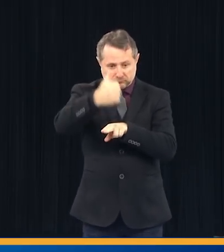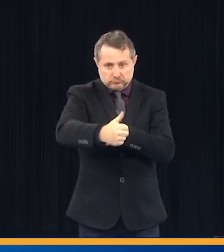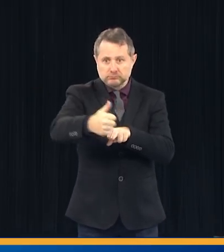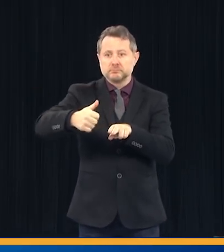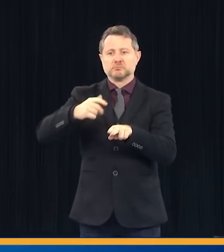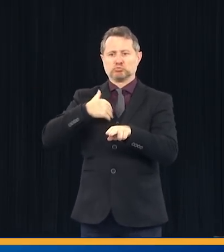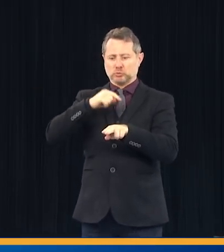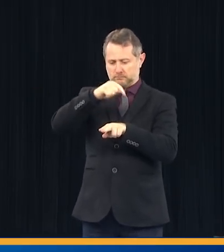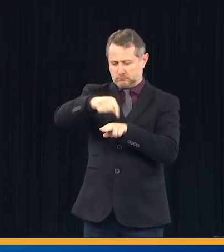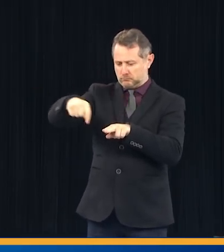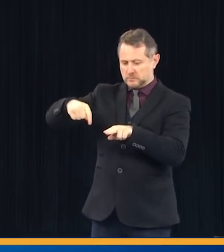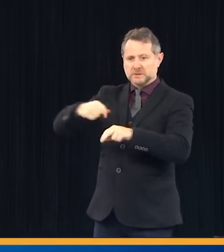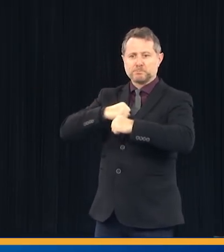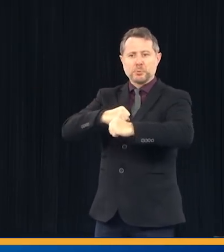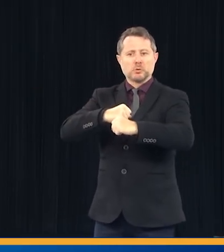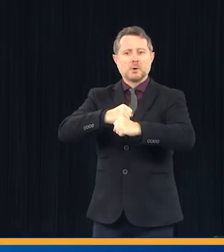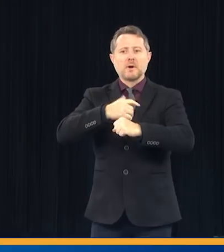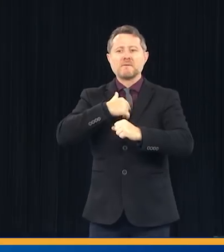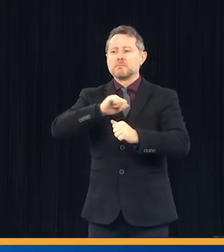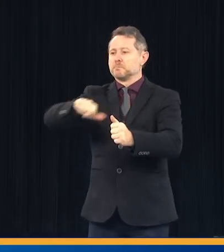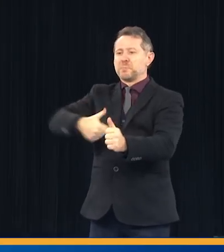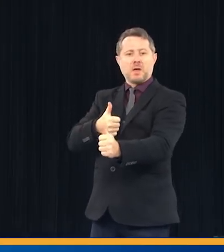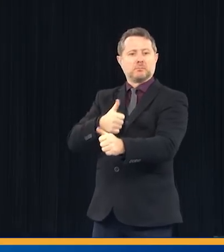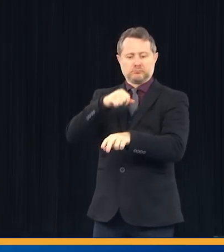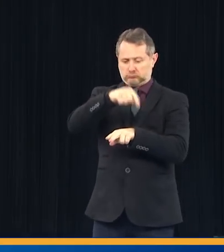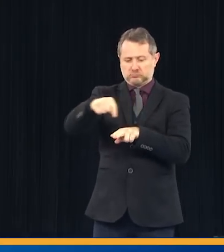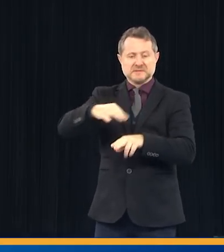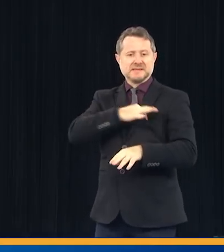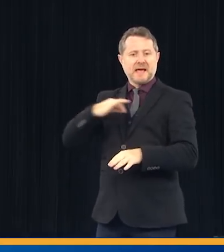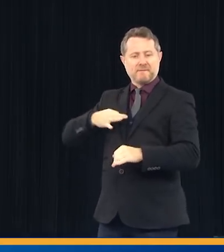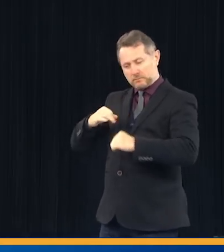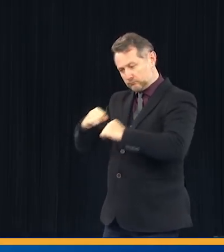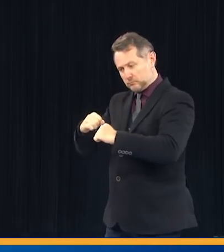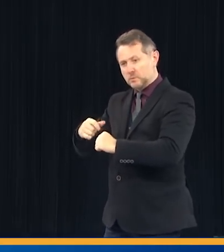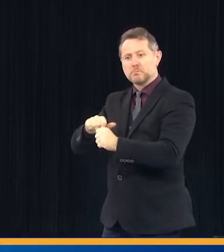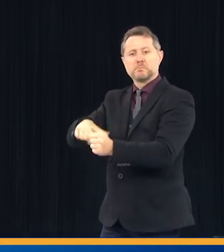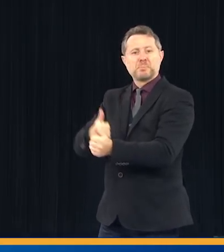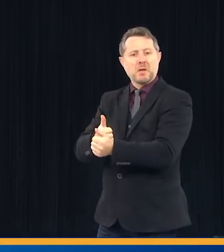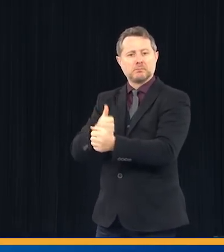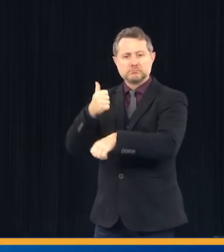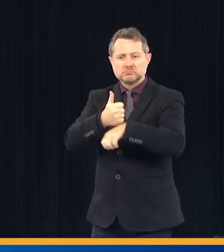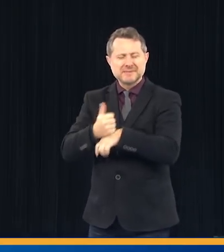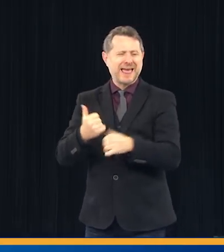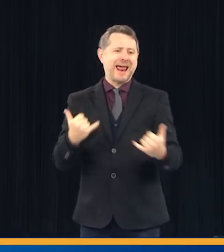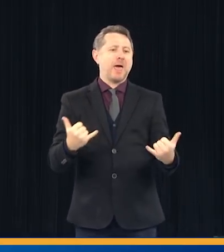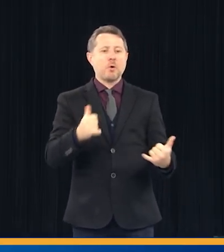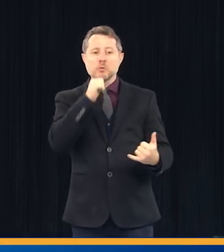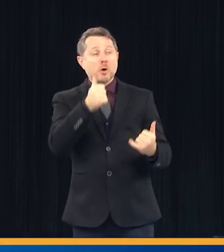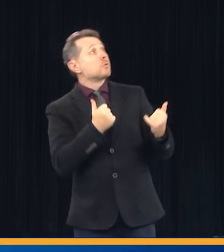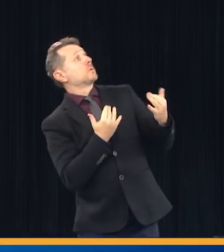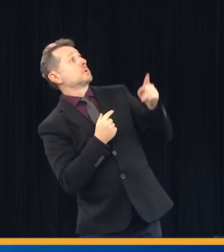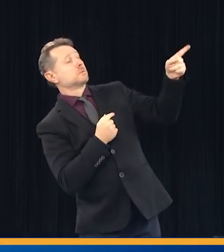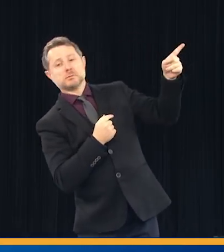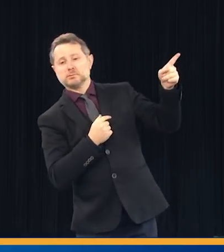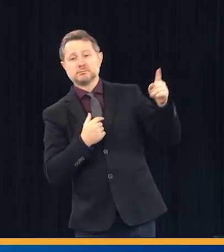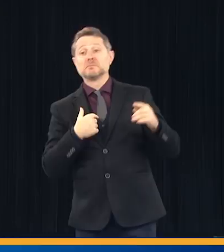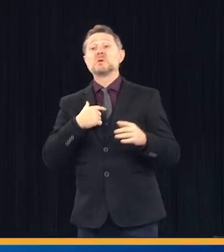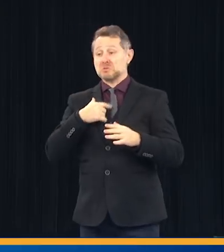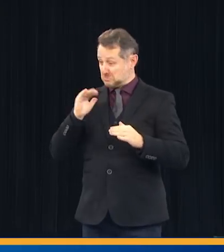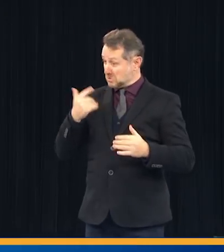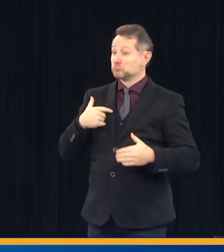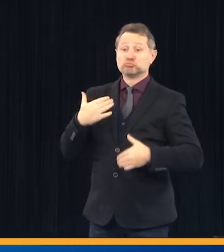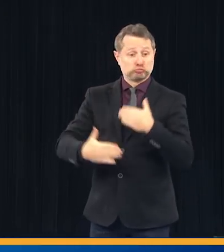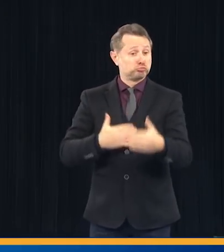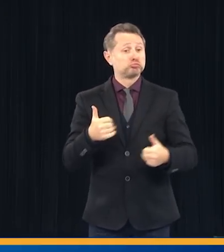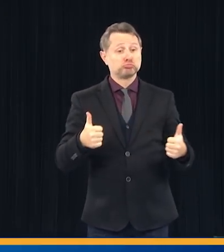more reserve staff and putting that reserve staffing capacity in place, and that's going very well. And